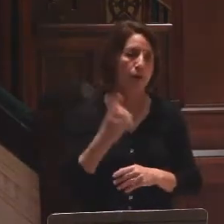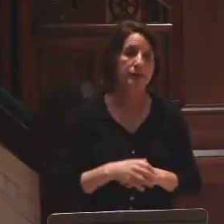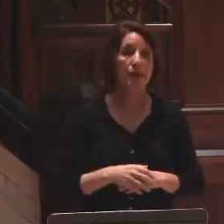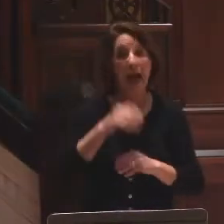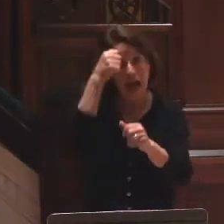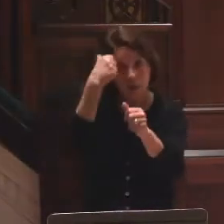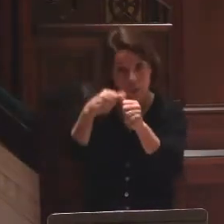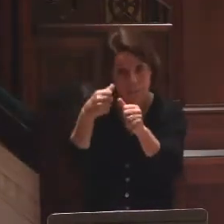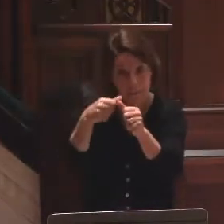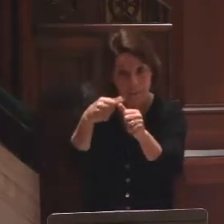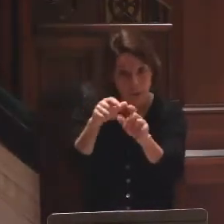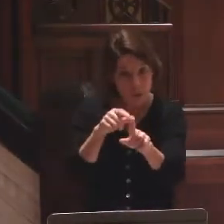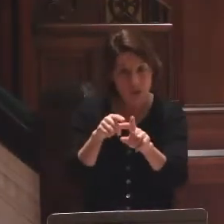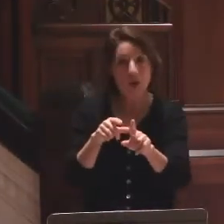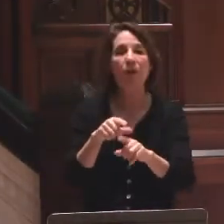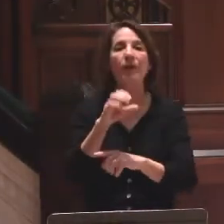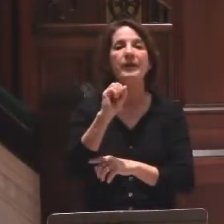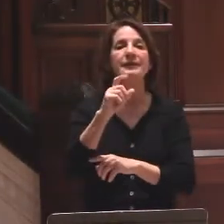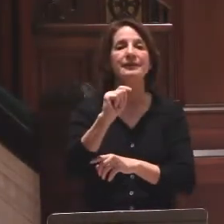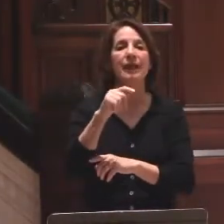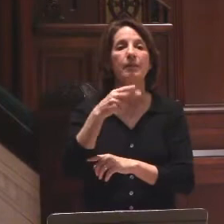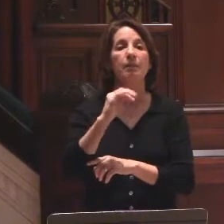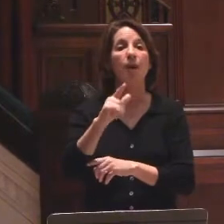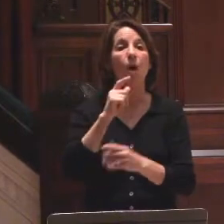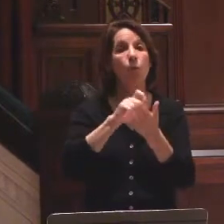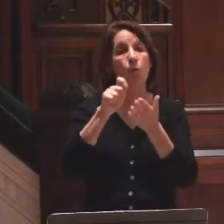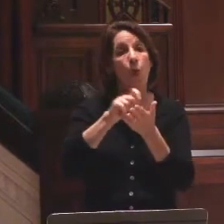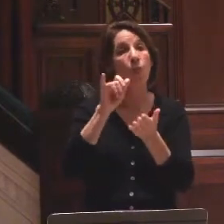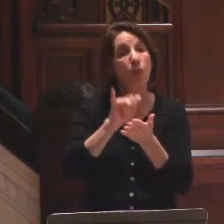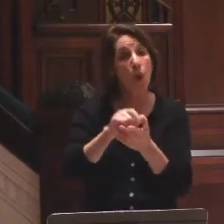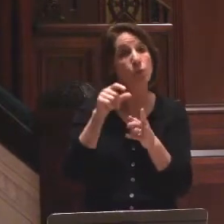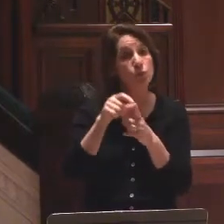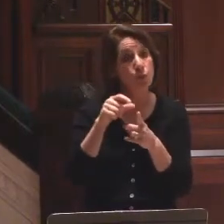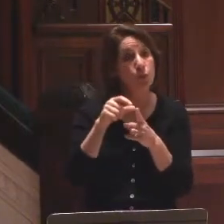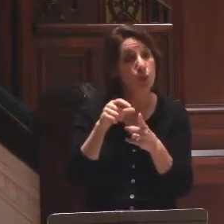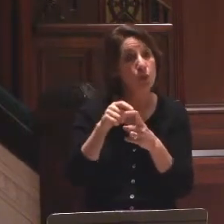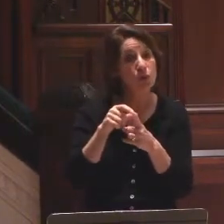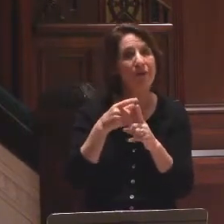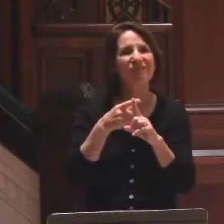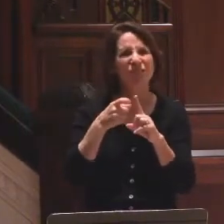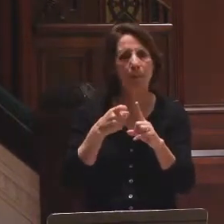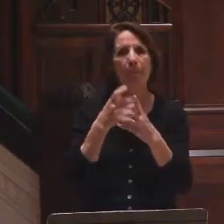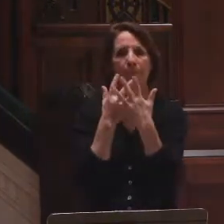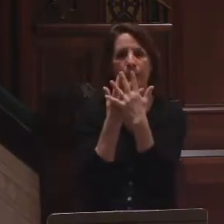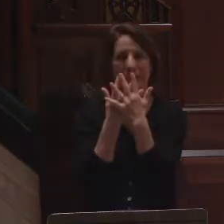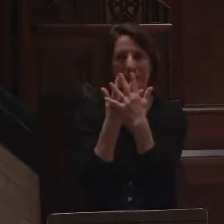remember, St. Paul wrote these encouraging words from prison.